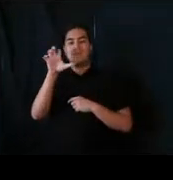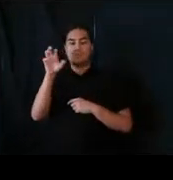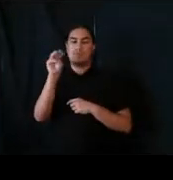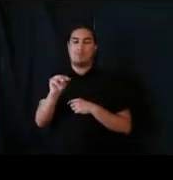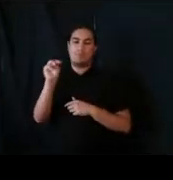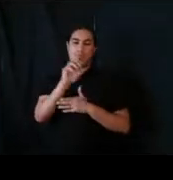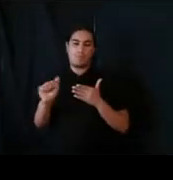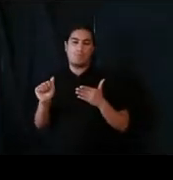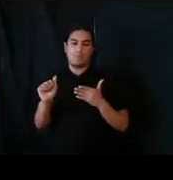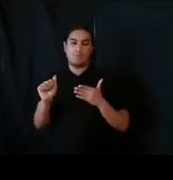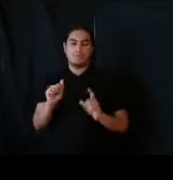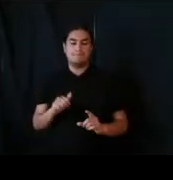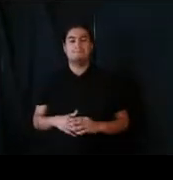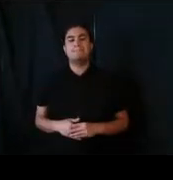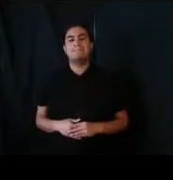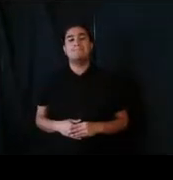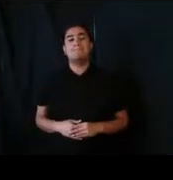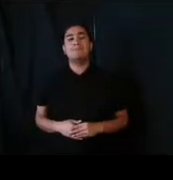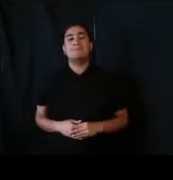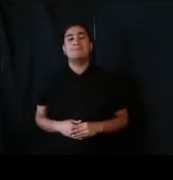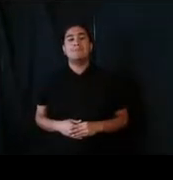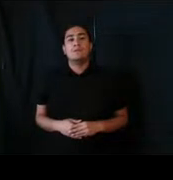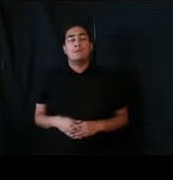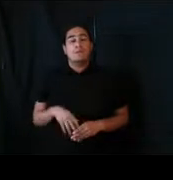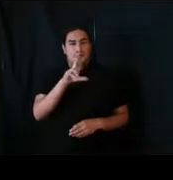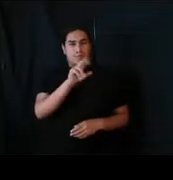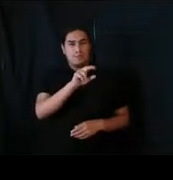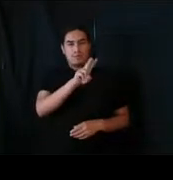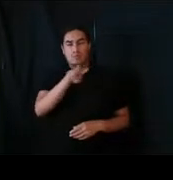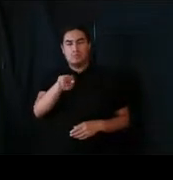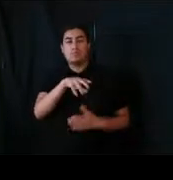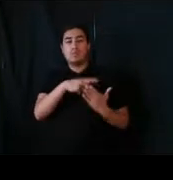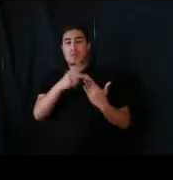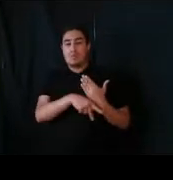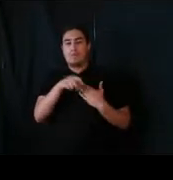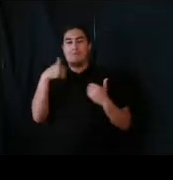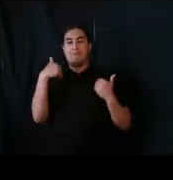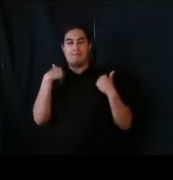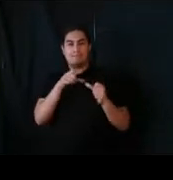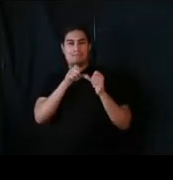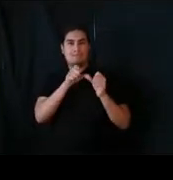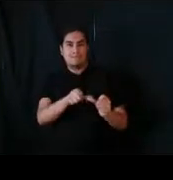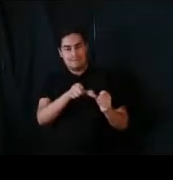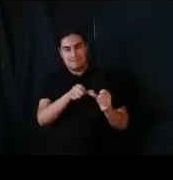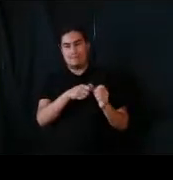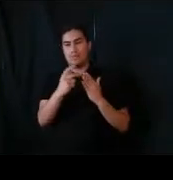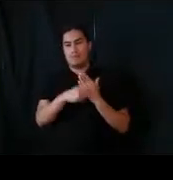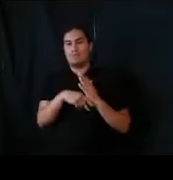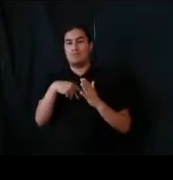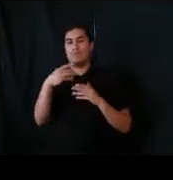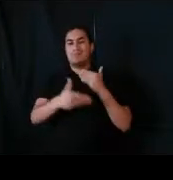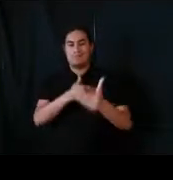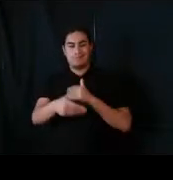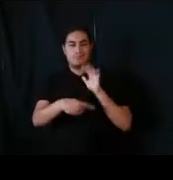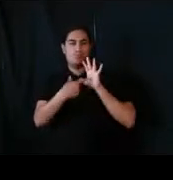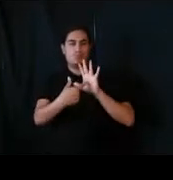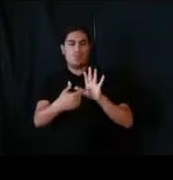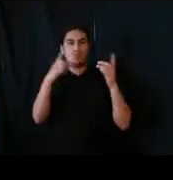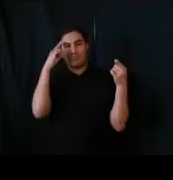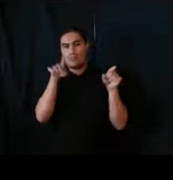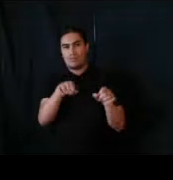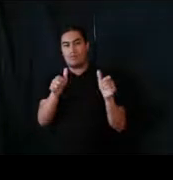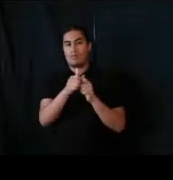dollars the 2022 program underwent an extensive consensus-driven guidelines development process reflecting agreement